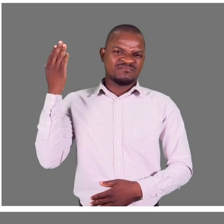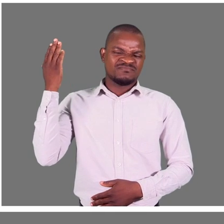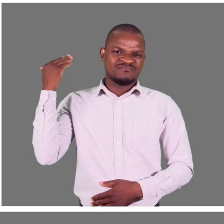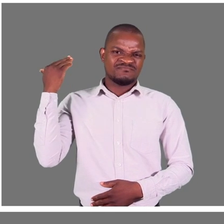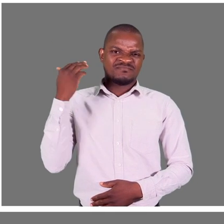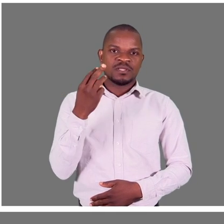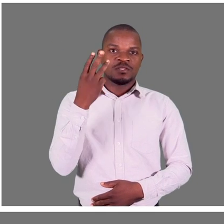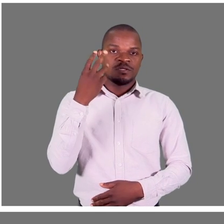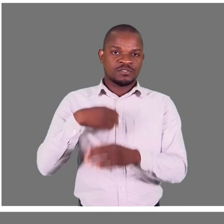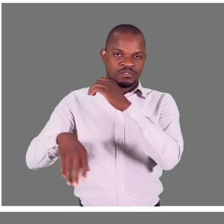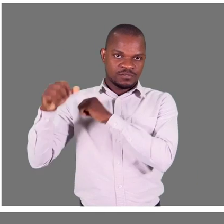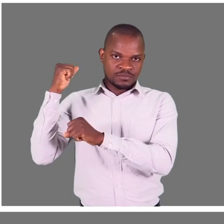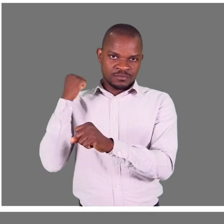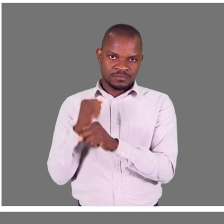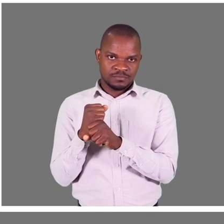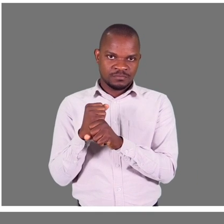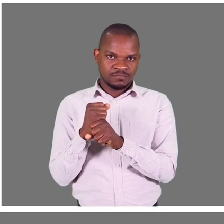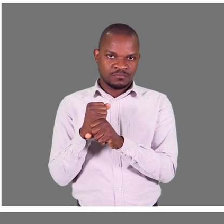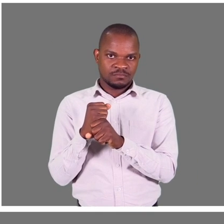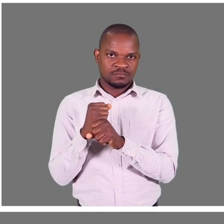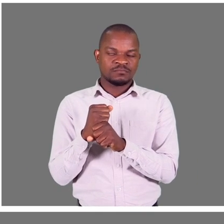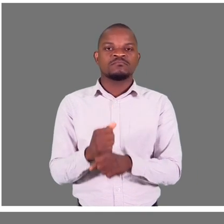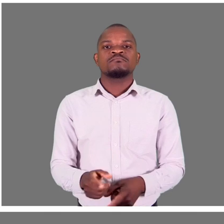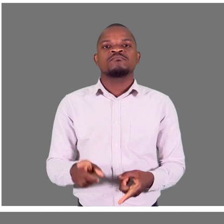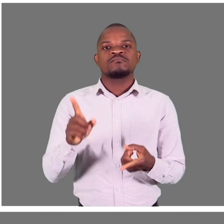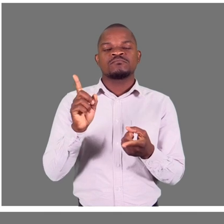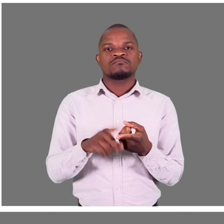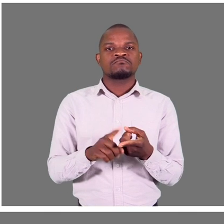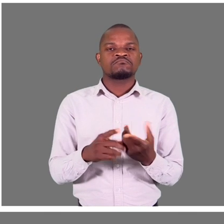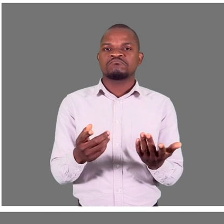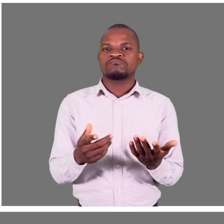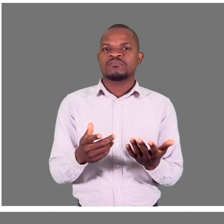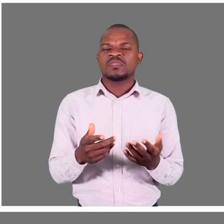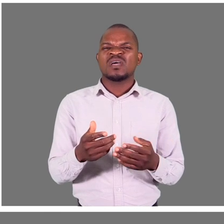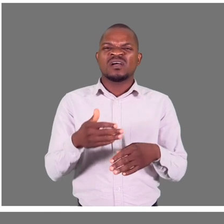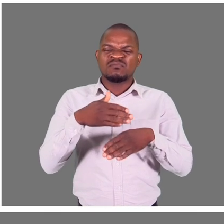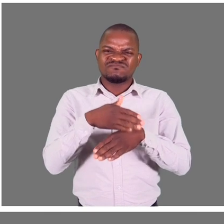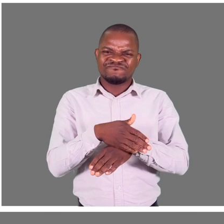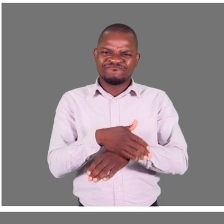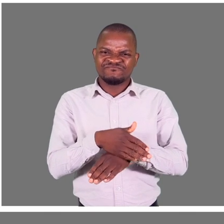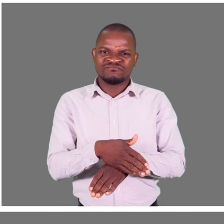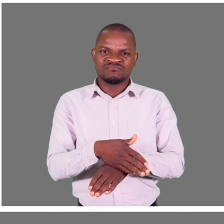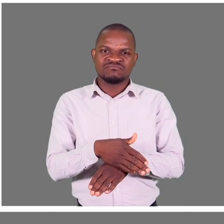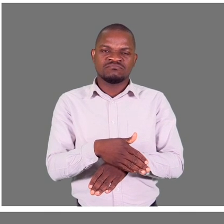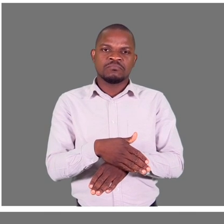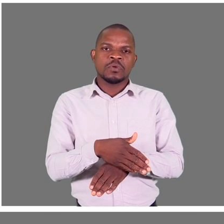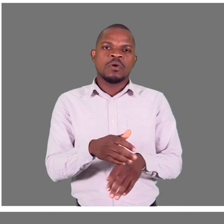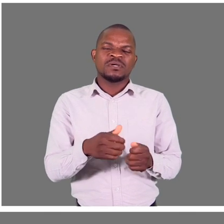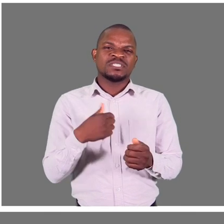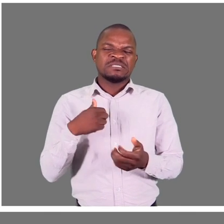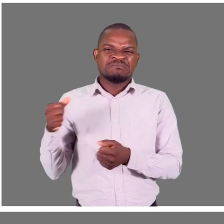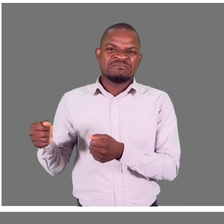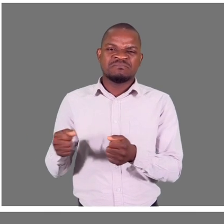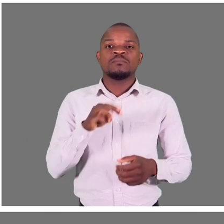3 years ago, when she was going pass a mal, I think it was in a